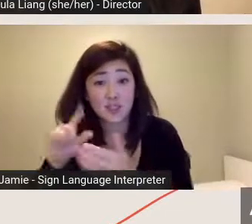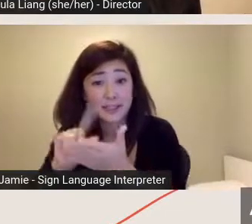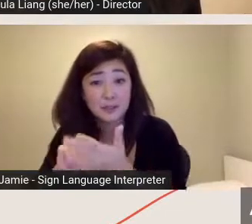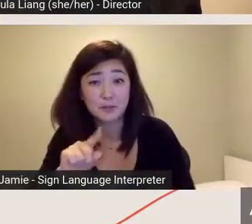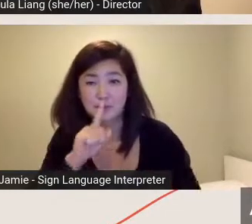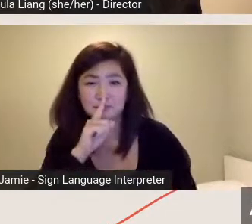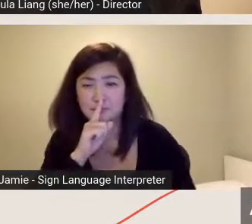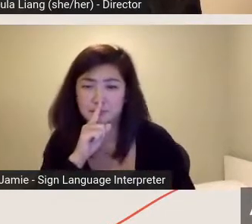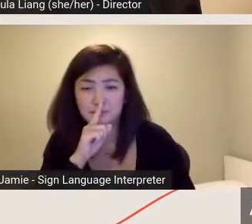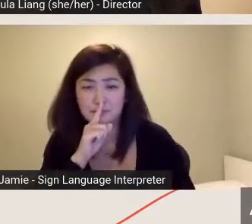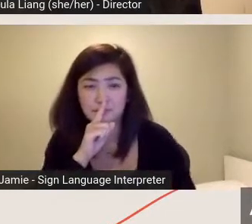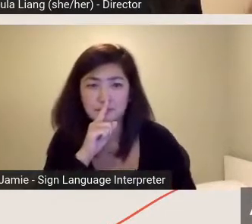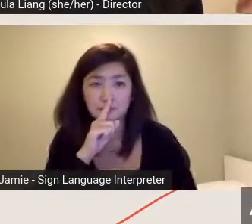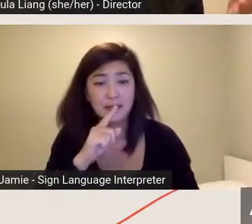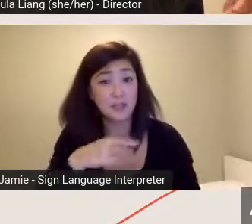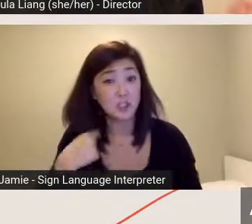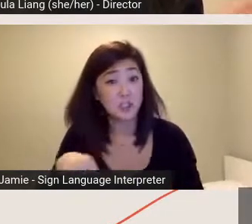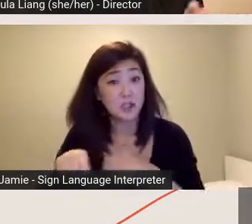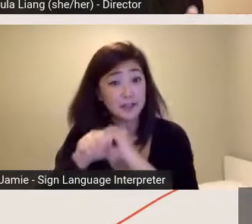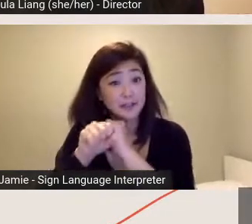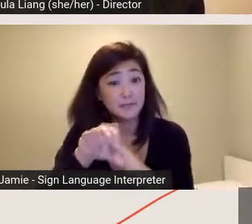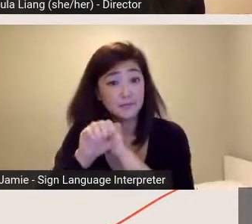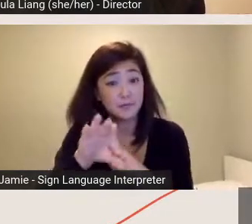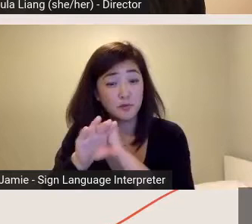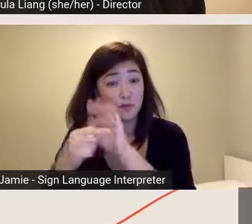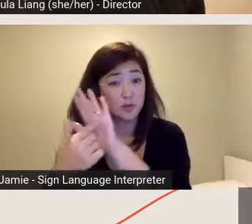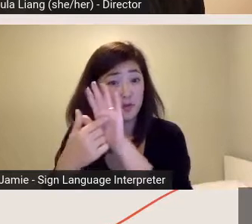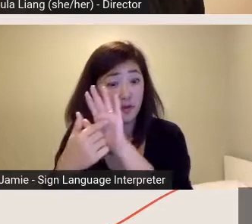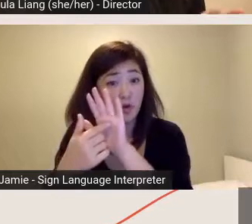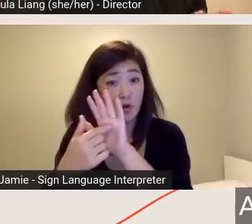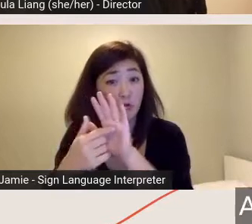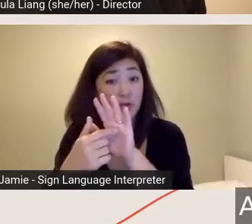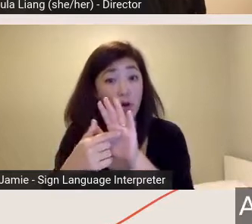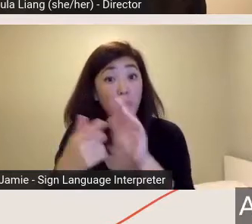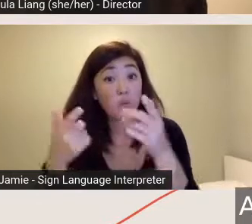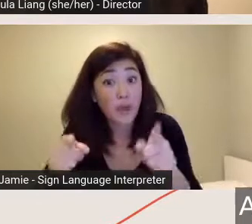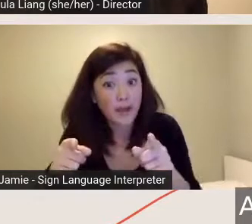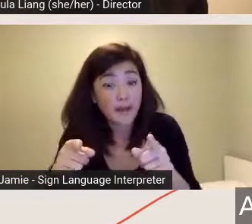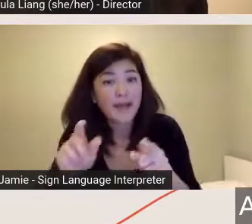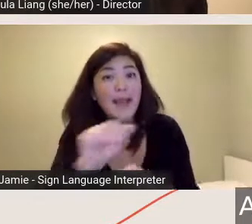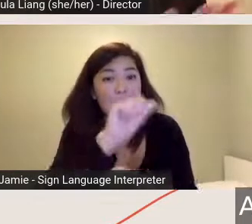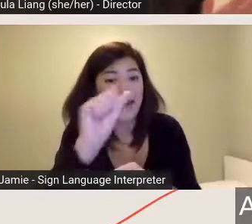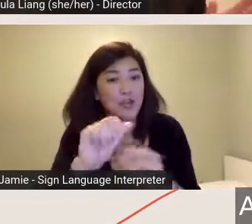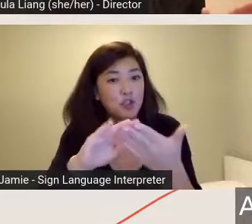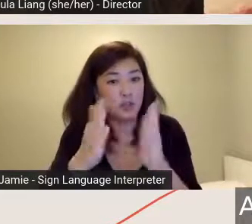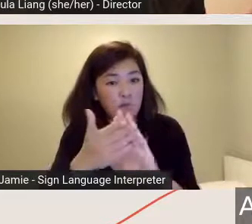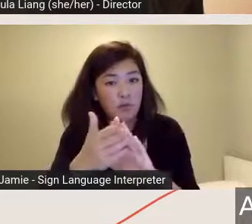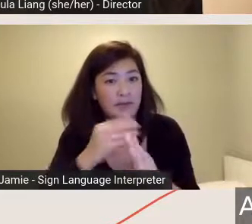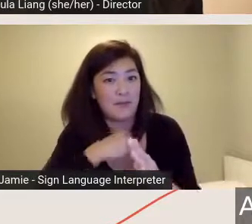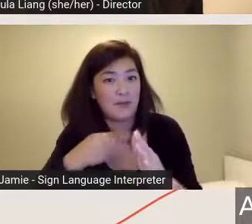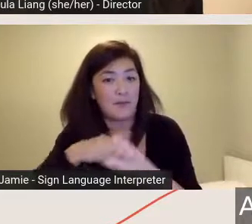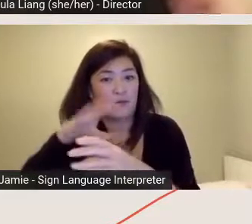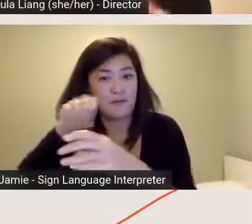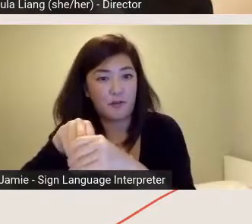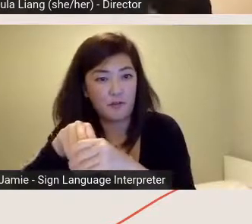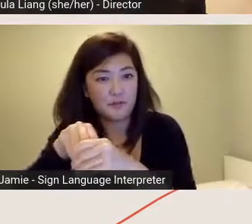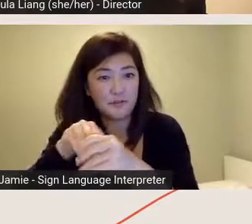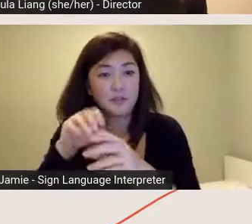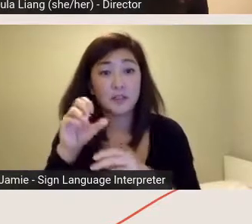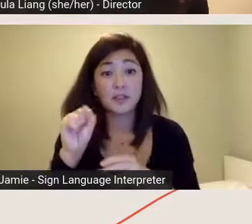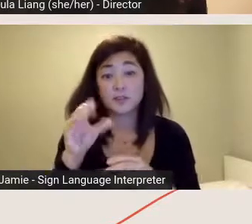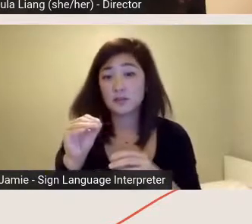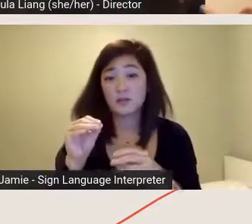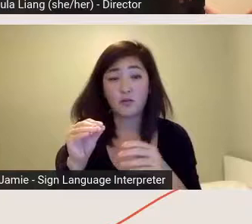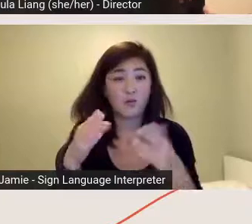didn't report them until it was a member of the Asian community that was involved. And so, you know, one of the things that's happening in this country to all of